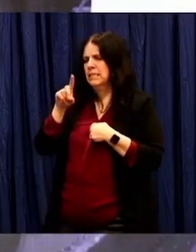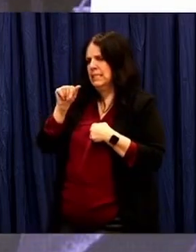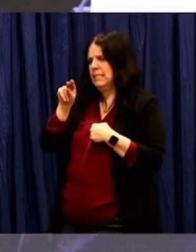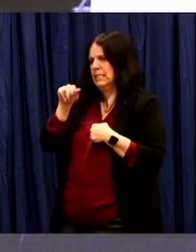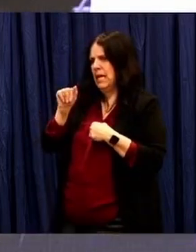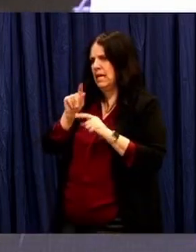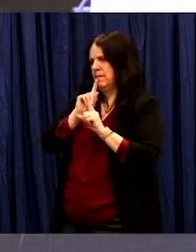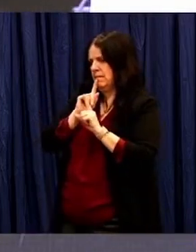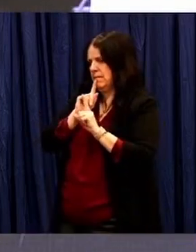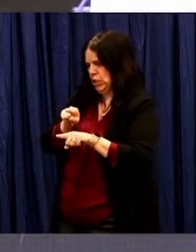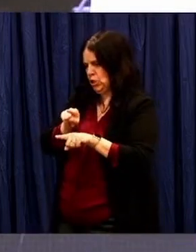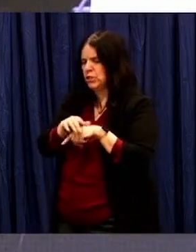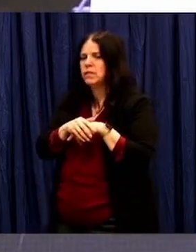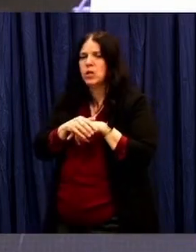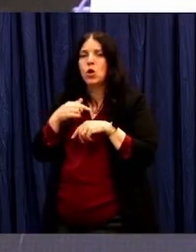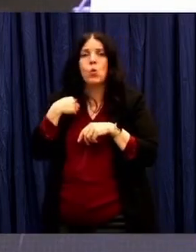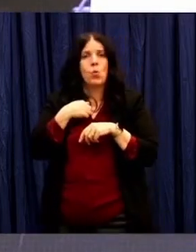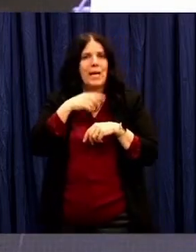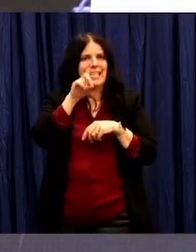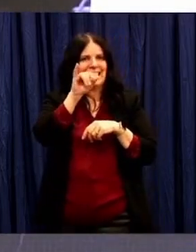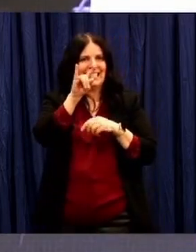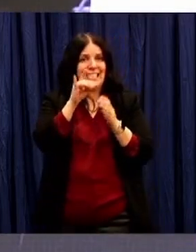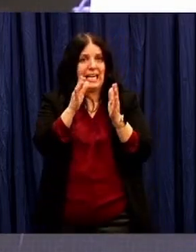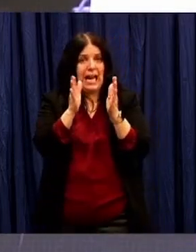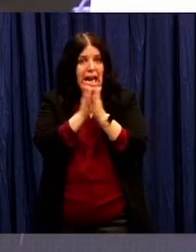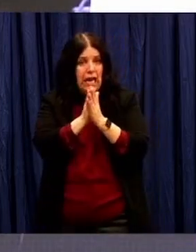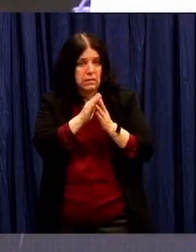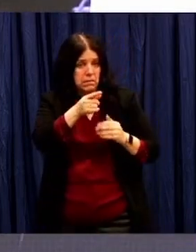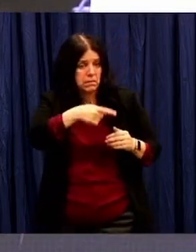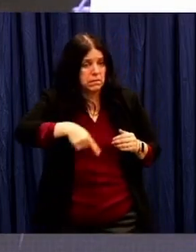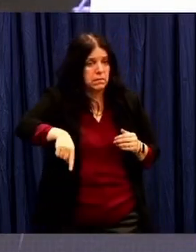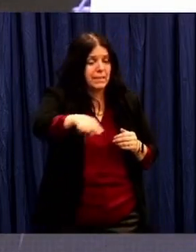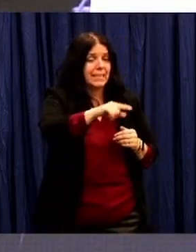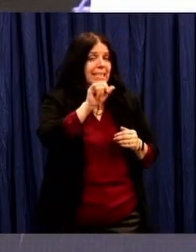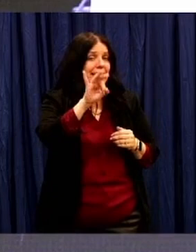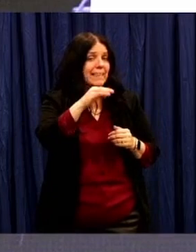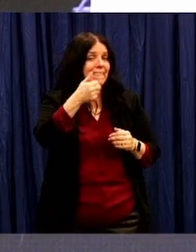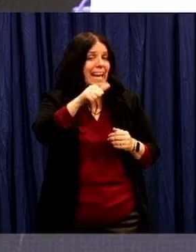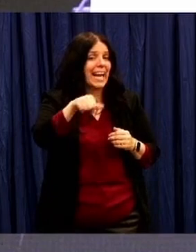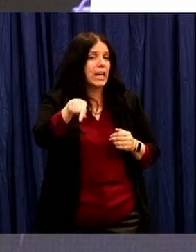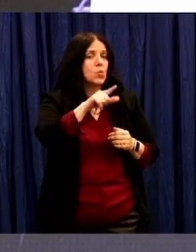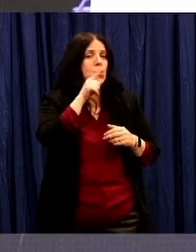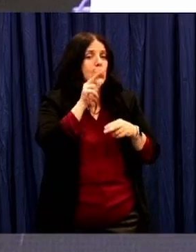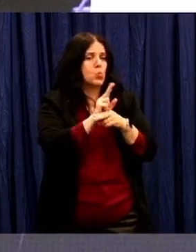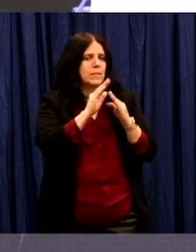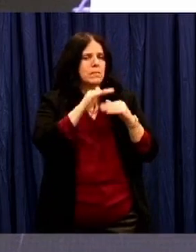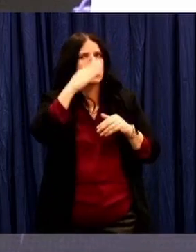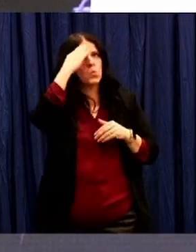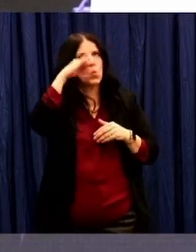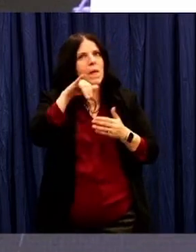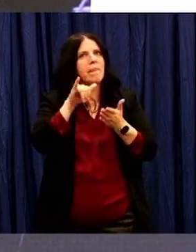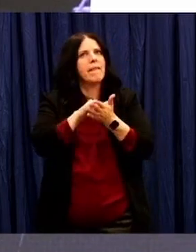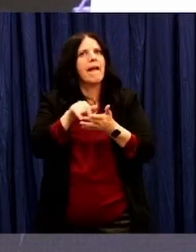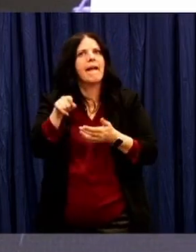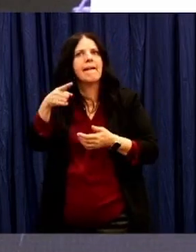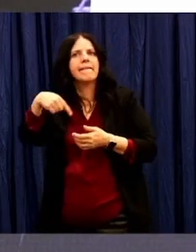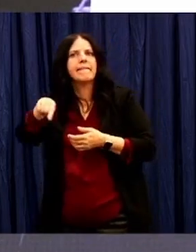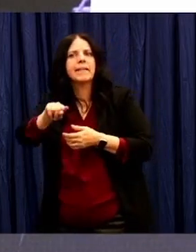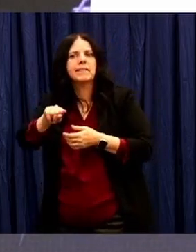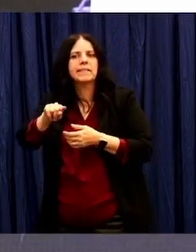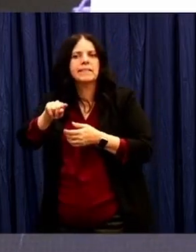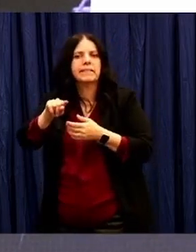ask that if any system owners were aware that they had a community that used their system that had a higher